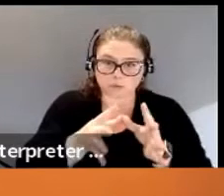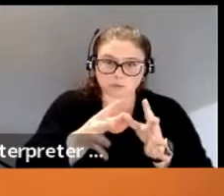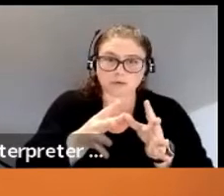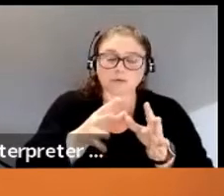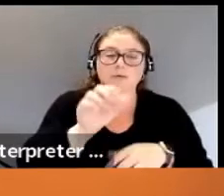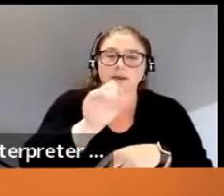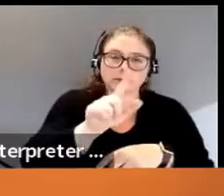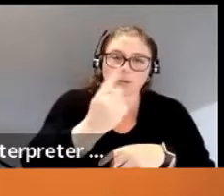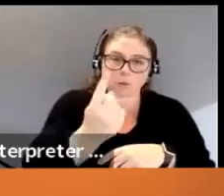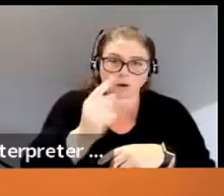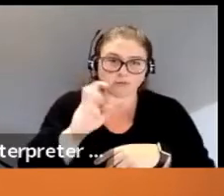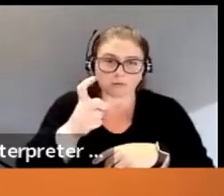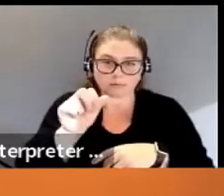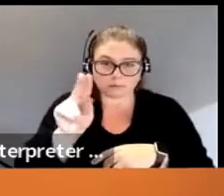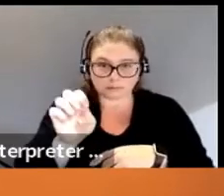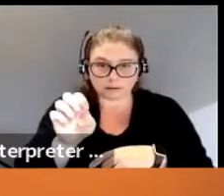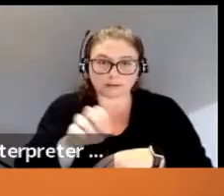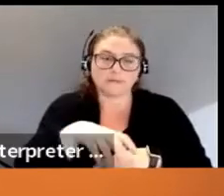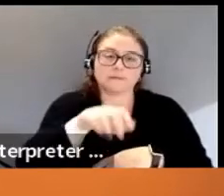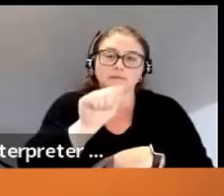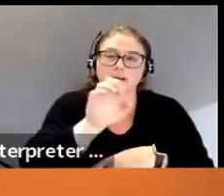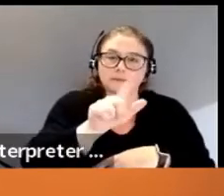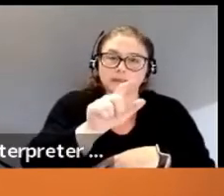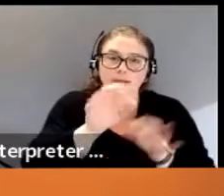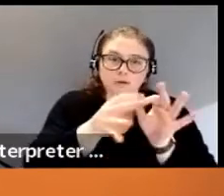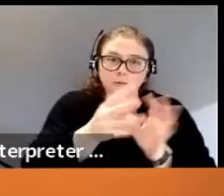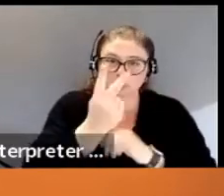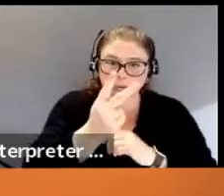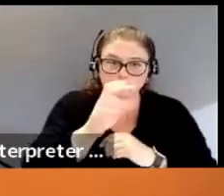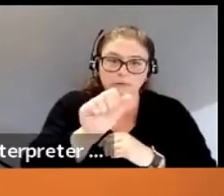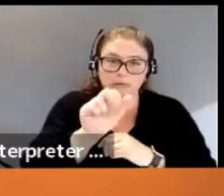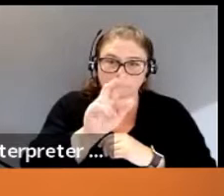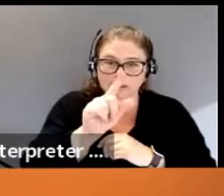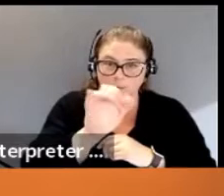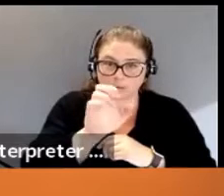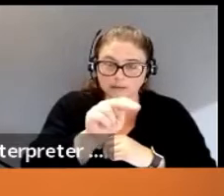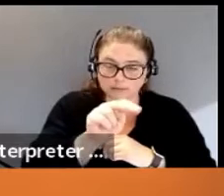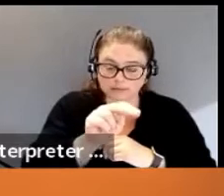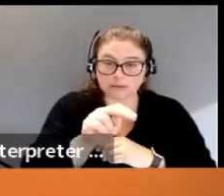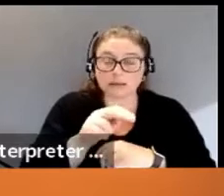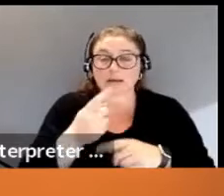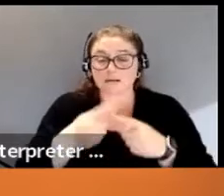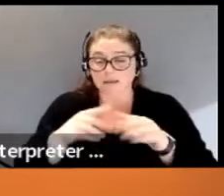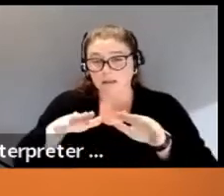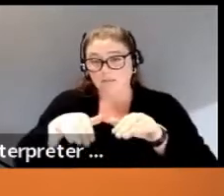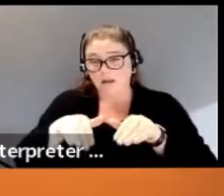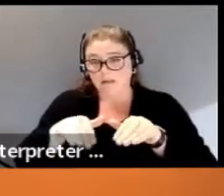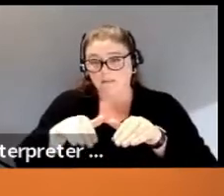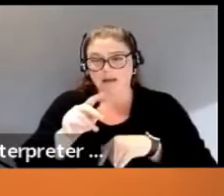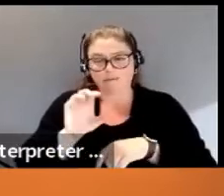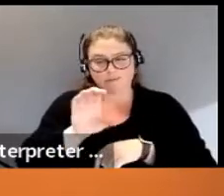today's session can also access the Zoom closed caption function by clicking on the closed captioning